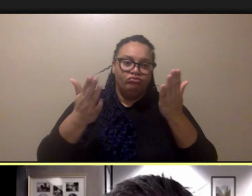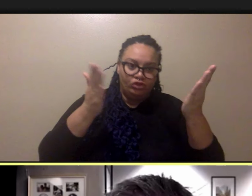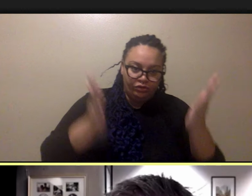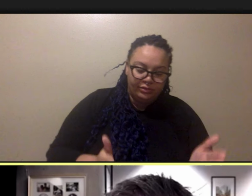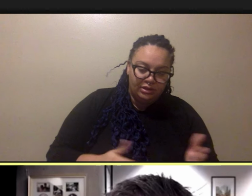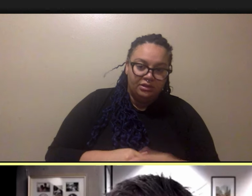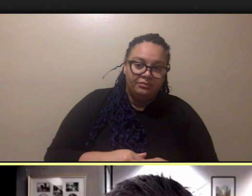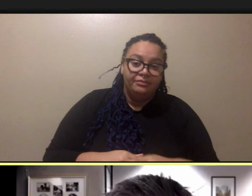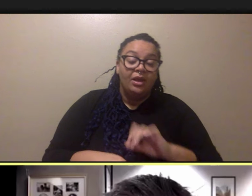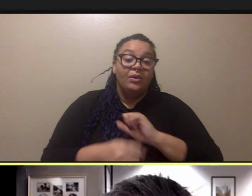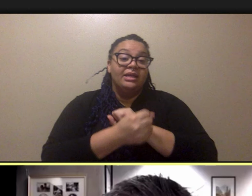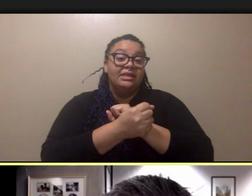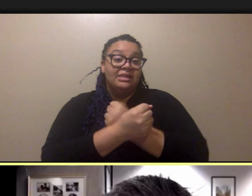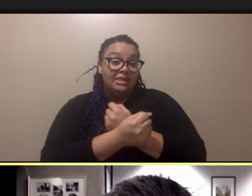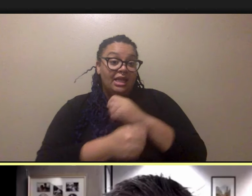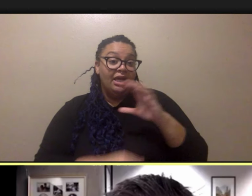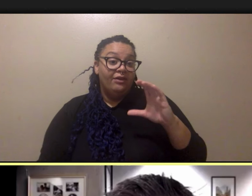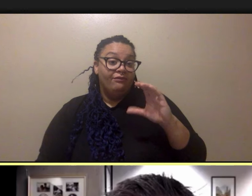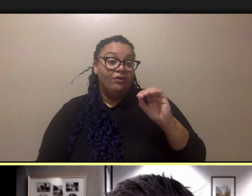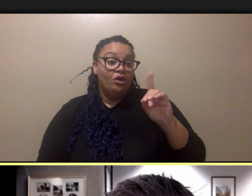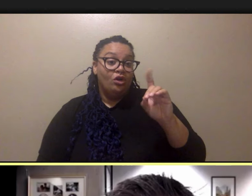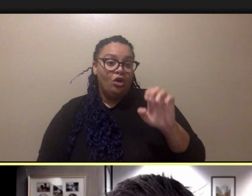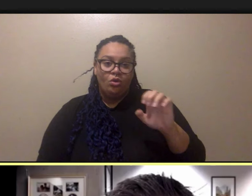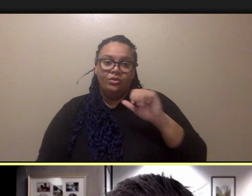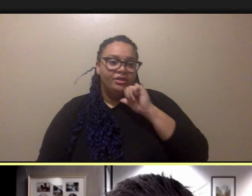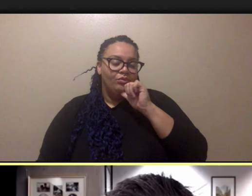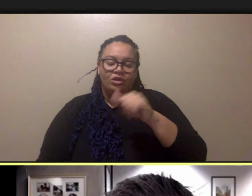And a slave code really didn't exist